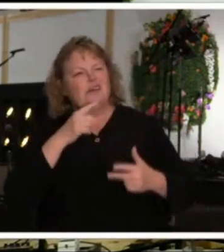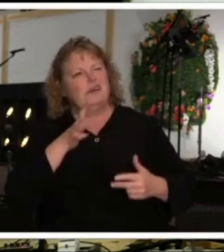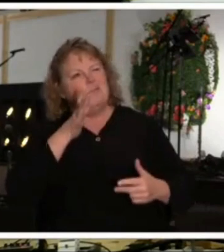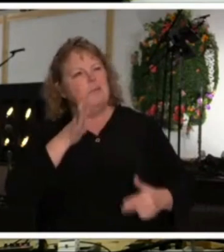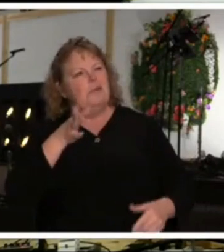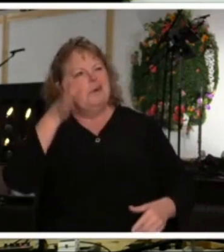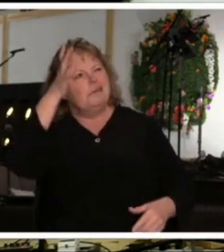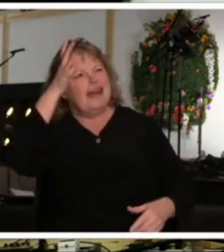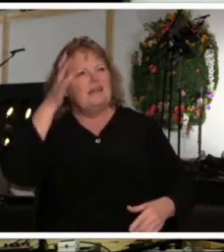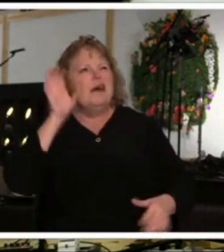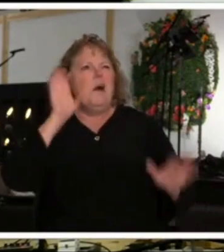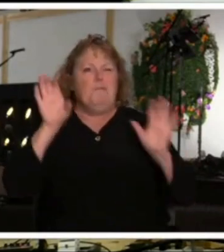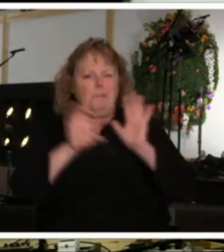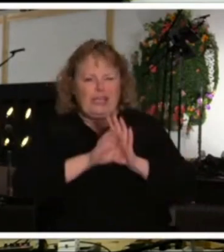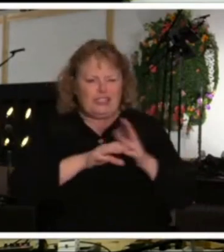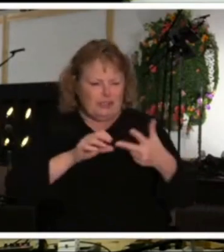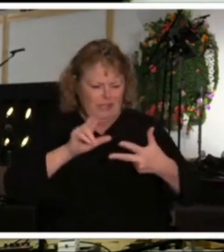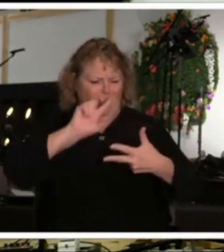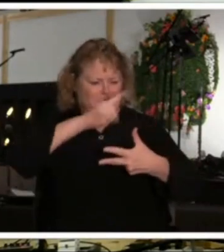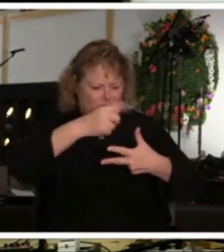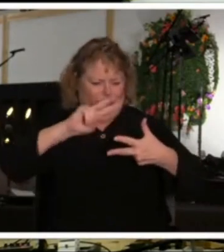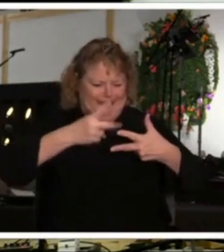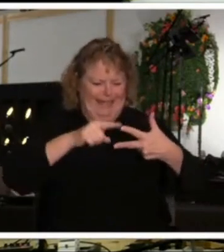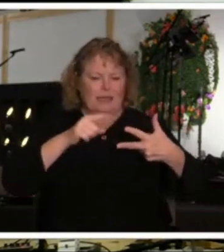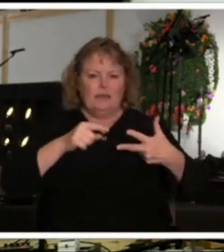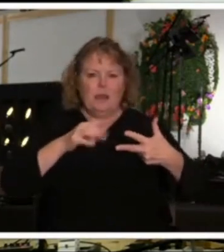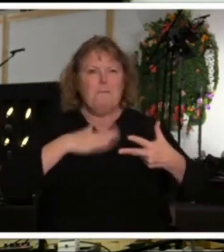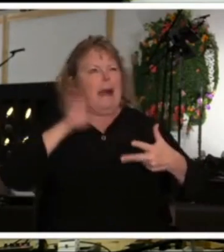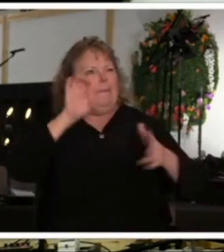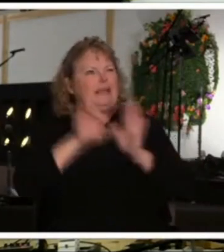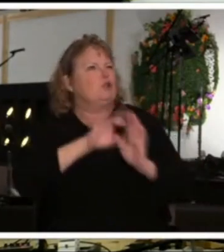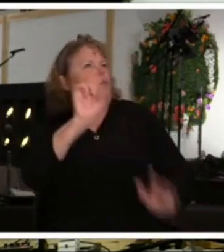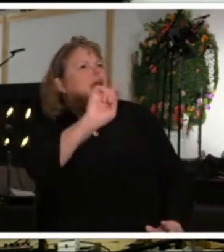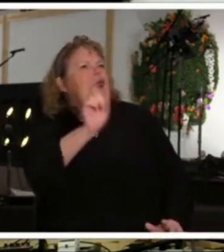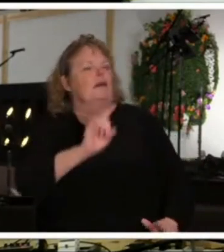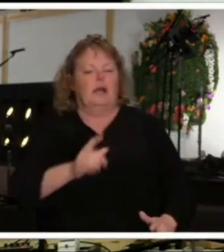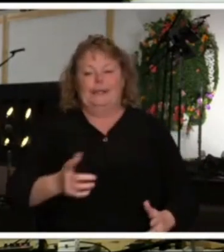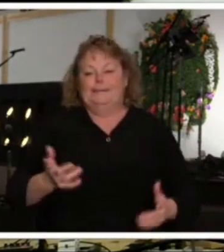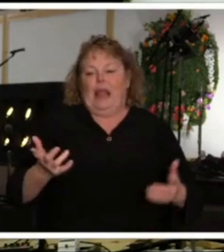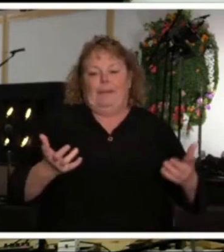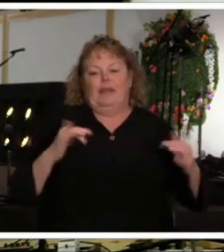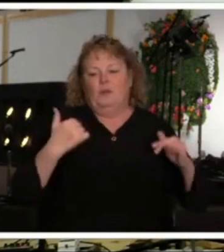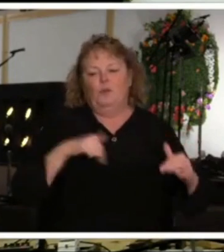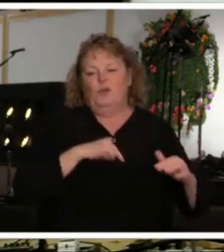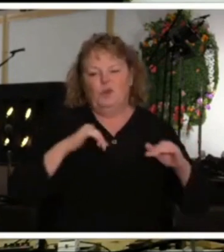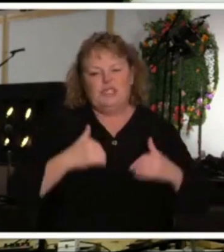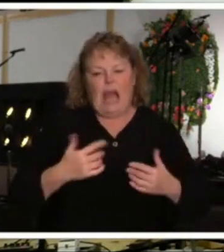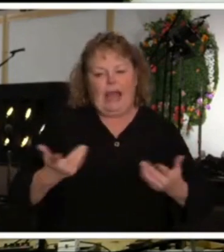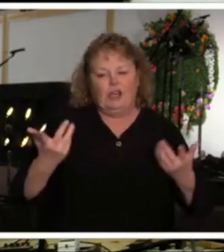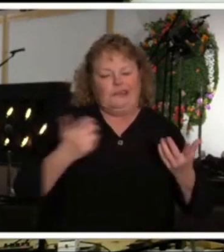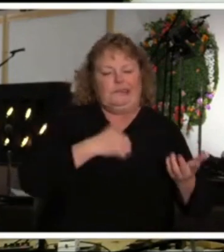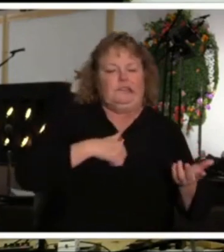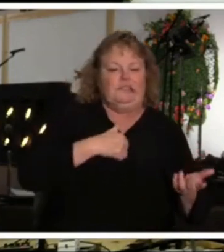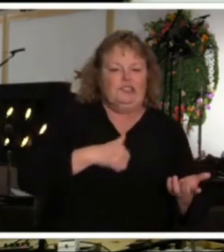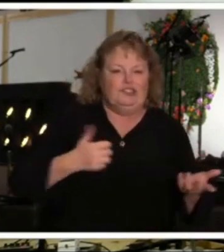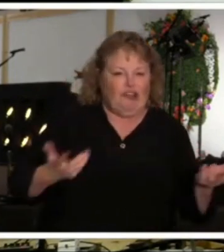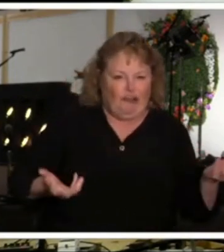got all these pictures of the firstborn and the second. Where am I at? Oh, man, you know, we're tired. Yeah.